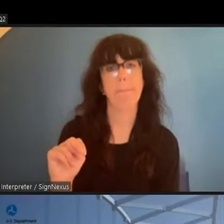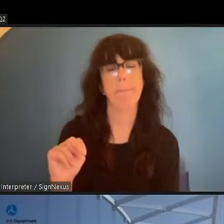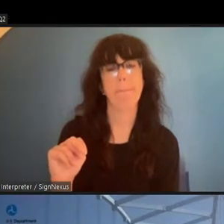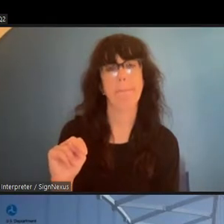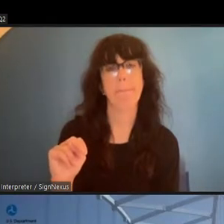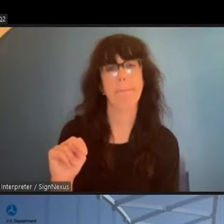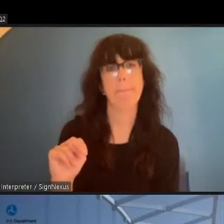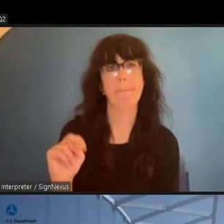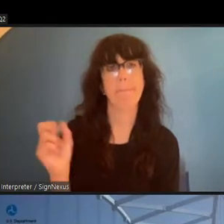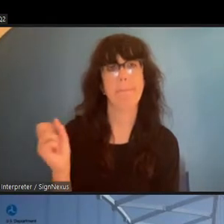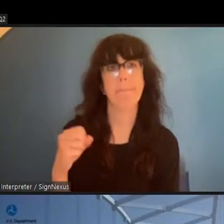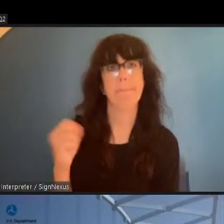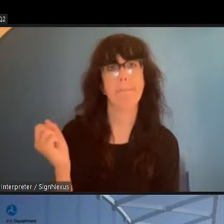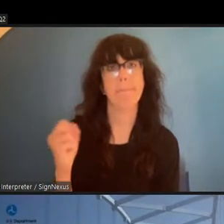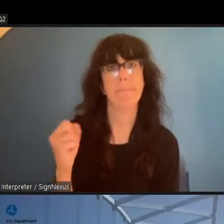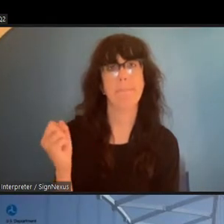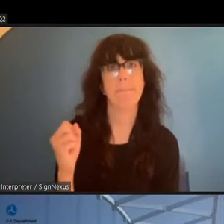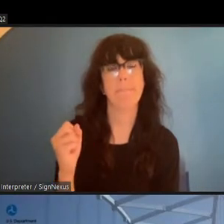jessica